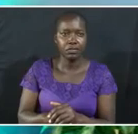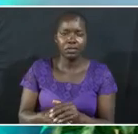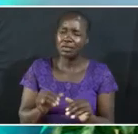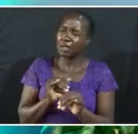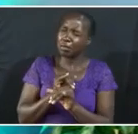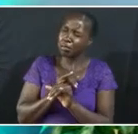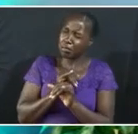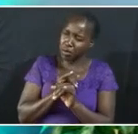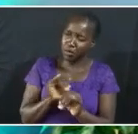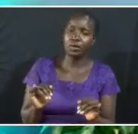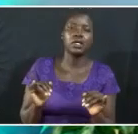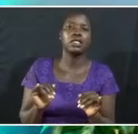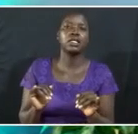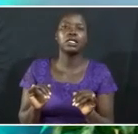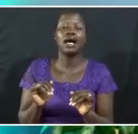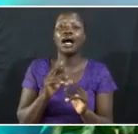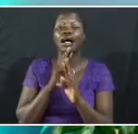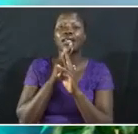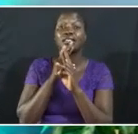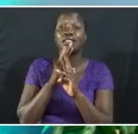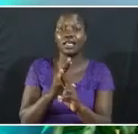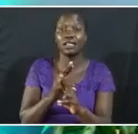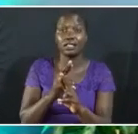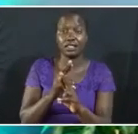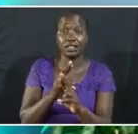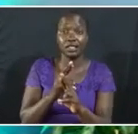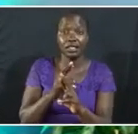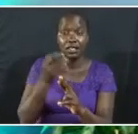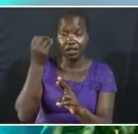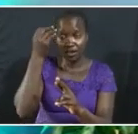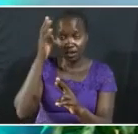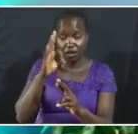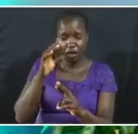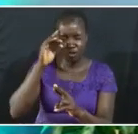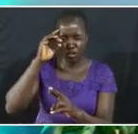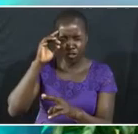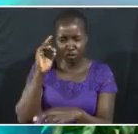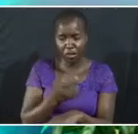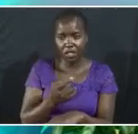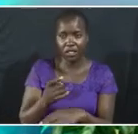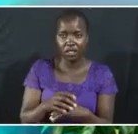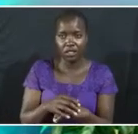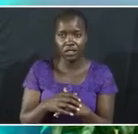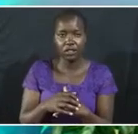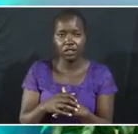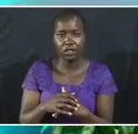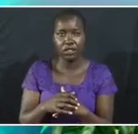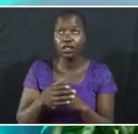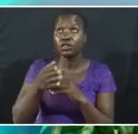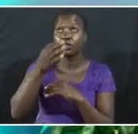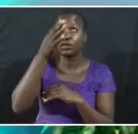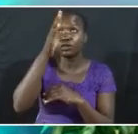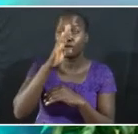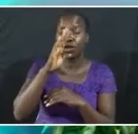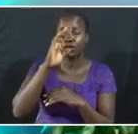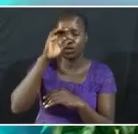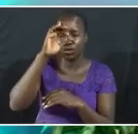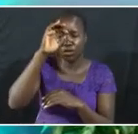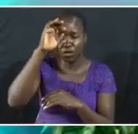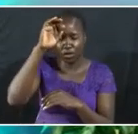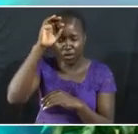Purely a result of disobedience to God's